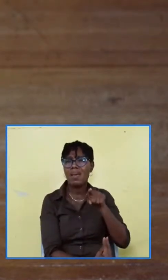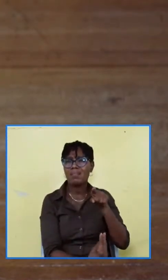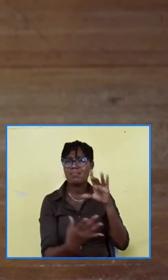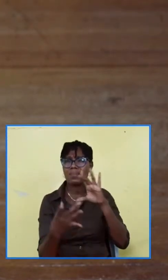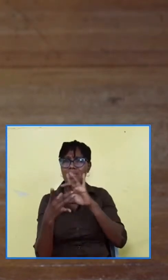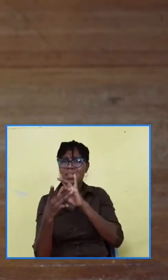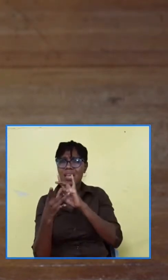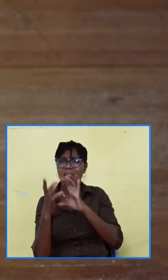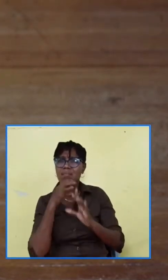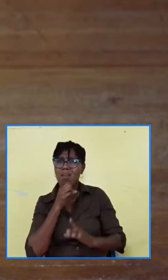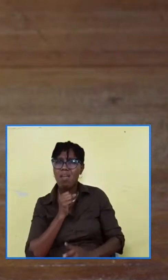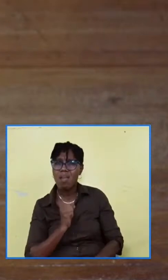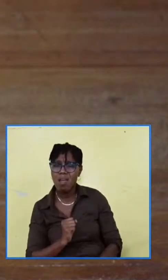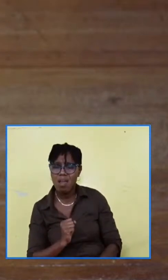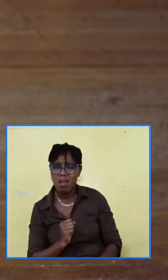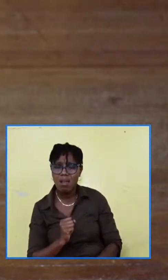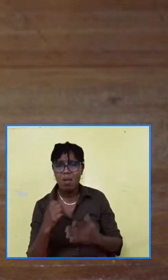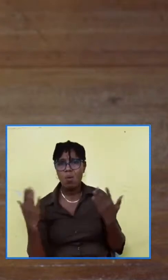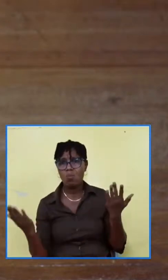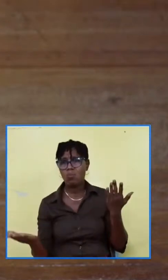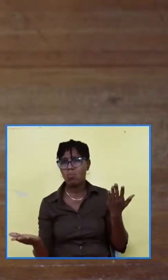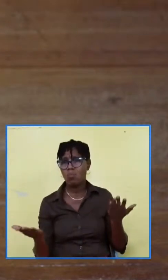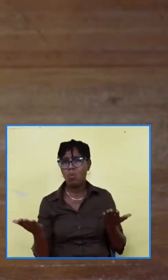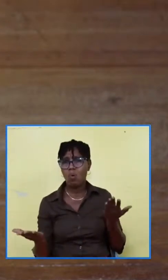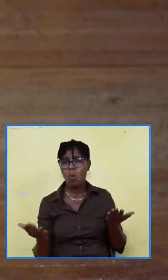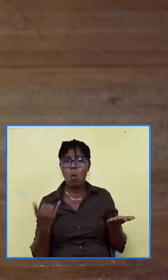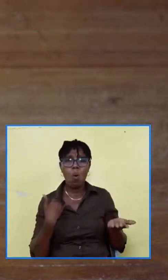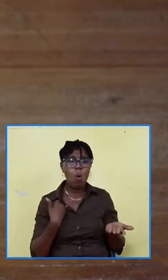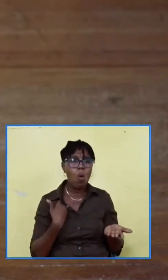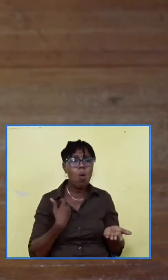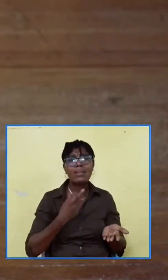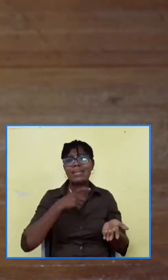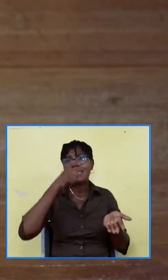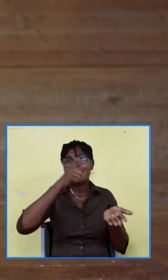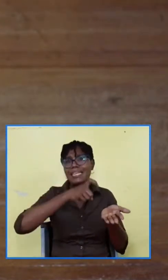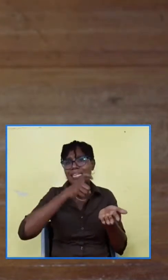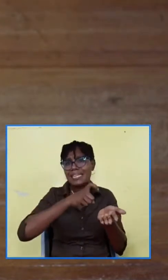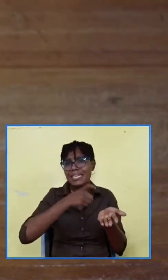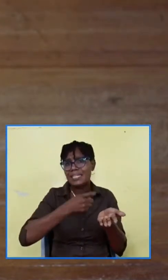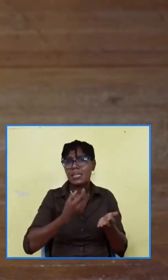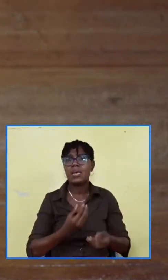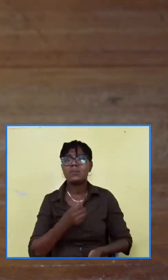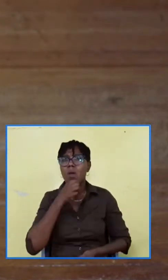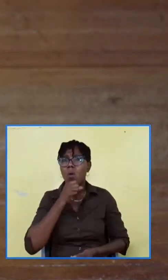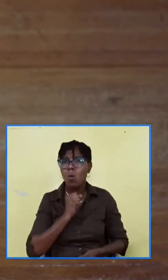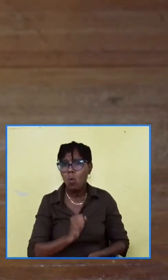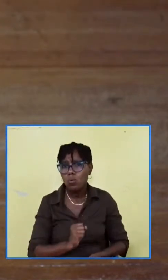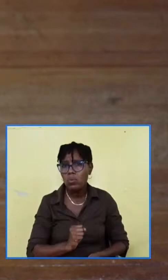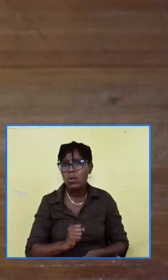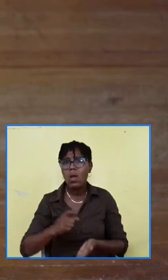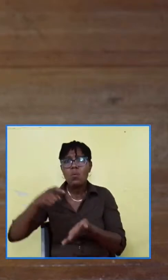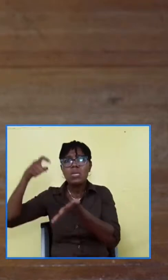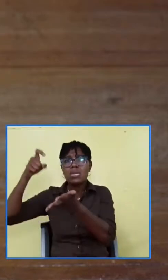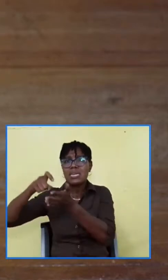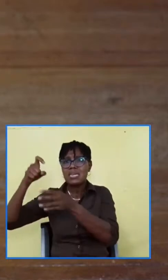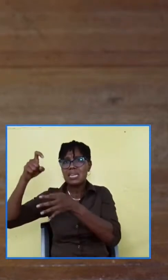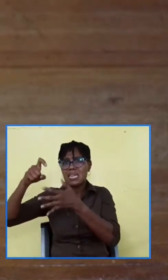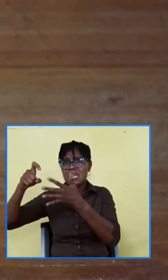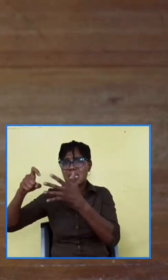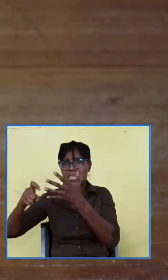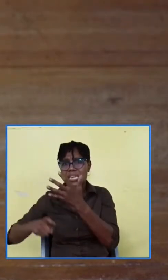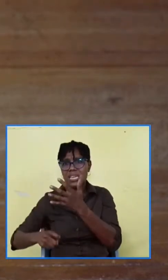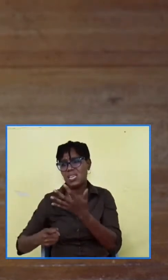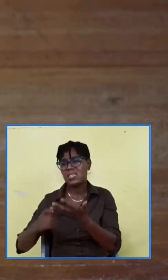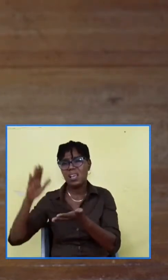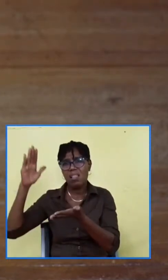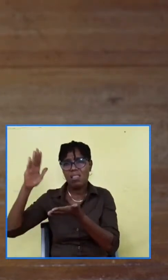And if there's different consumption levels lower as you get older. That's an interesting concept, and we should look at that, certainly.